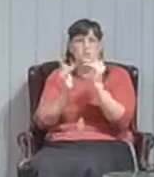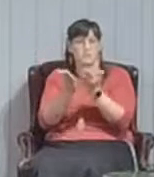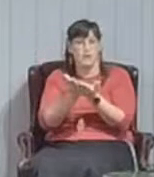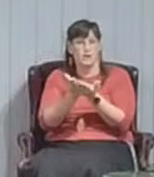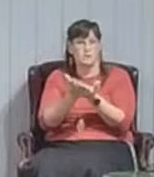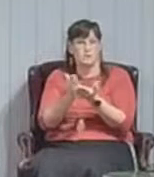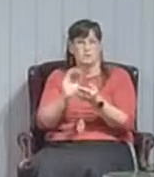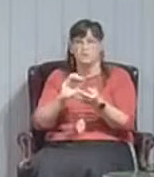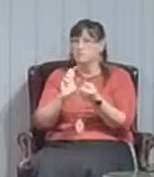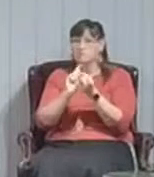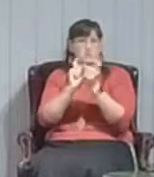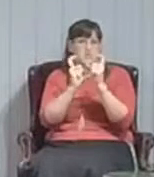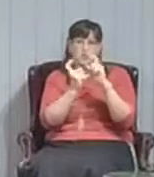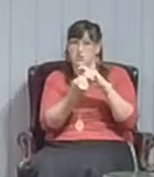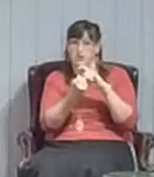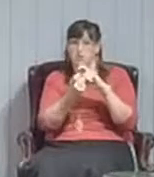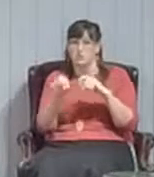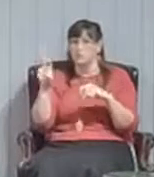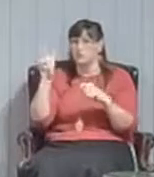in 2,000 years.